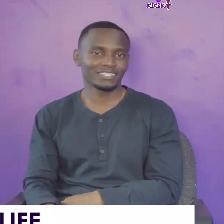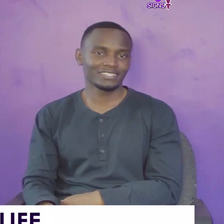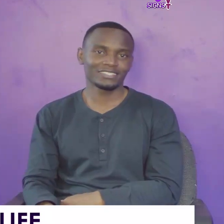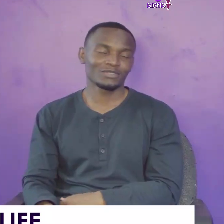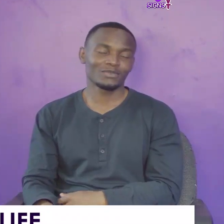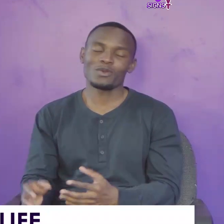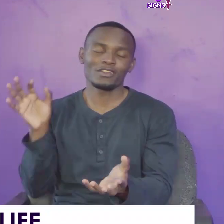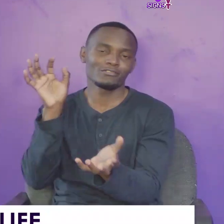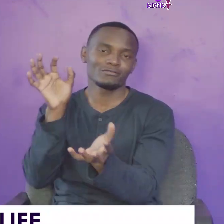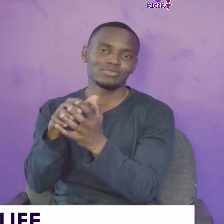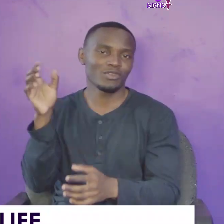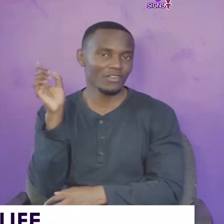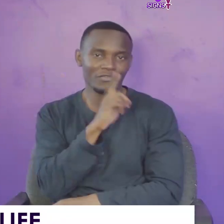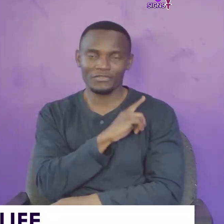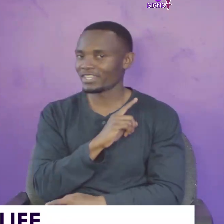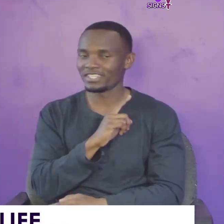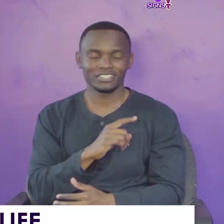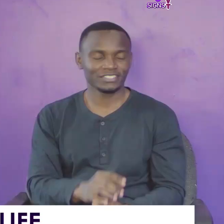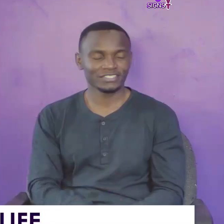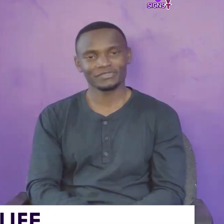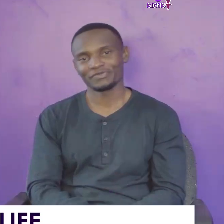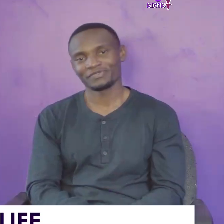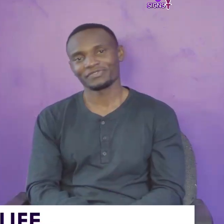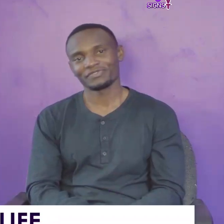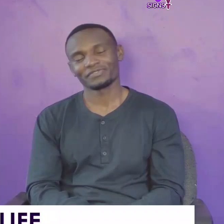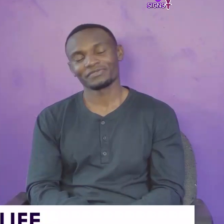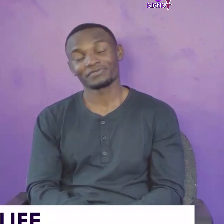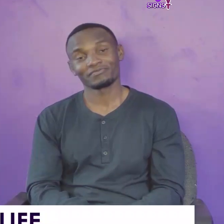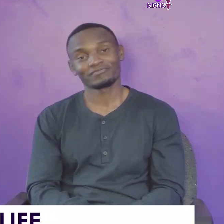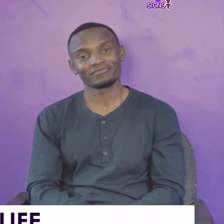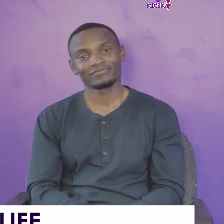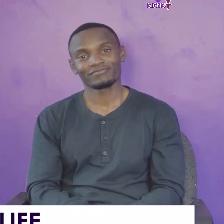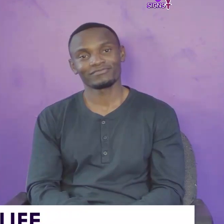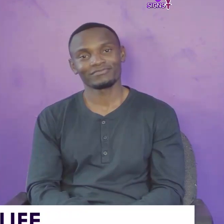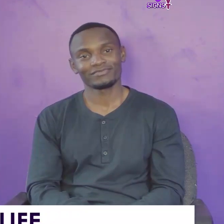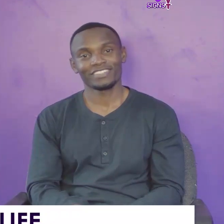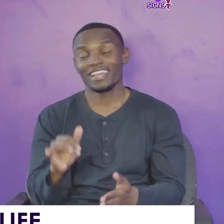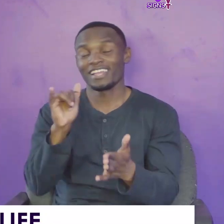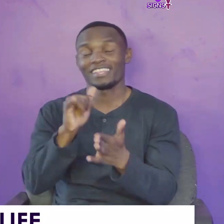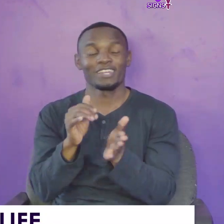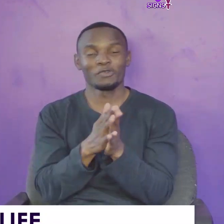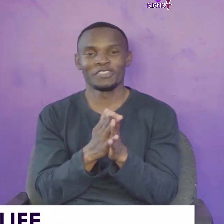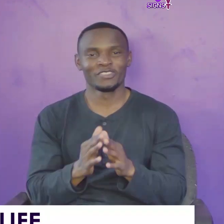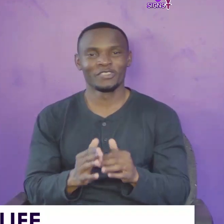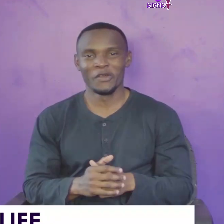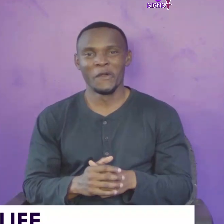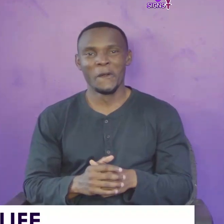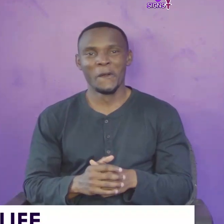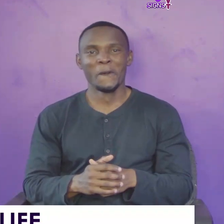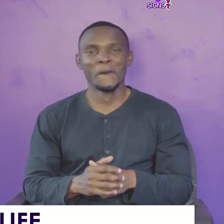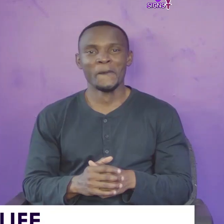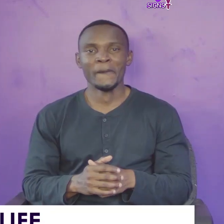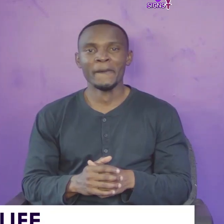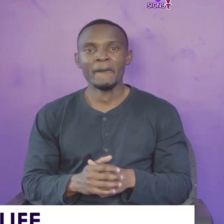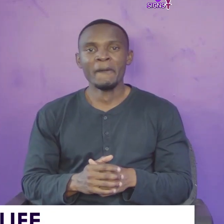swallowed by the crocodile. Has already been pulled into the water. So, yeah, that was on a lighter note. So when you're talking about the shot,